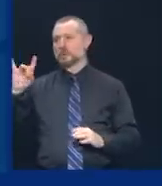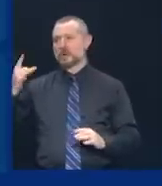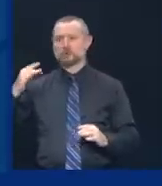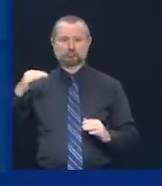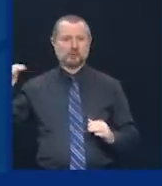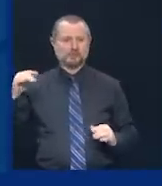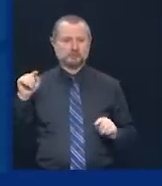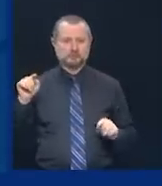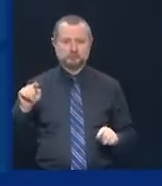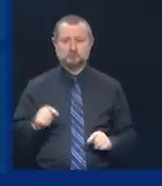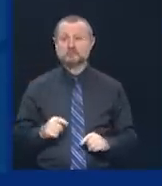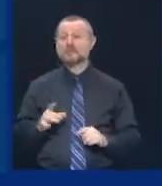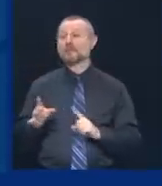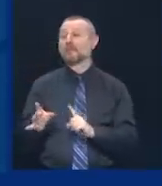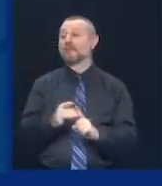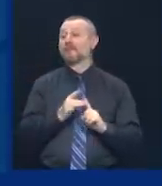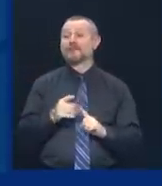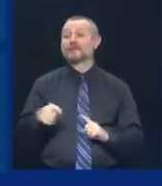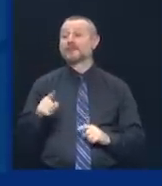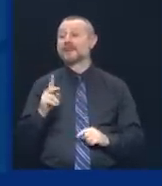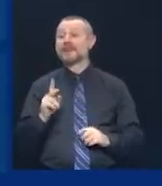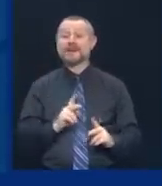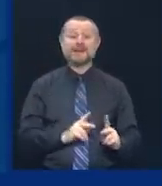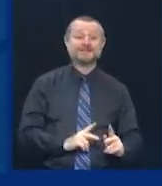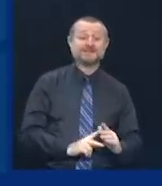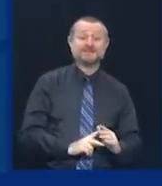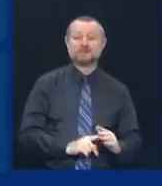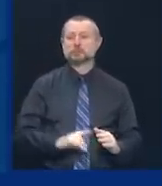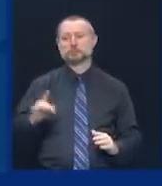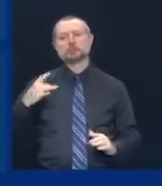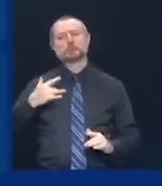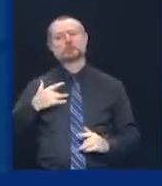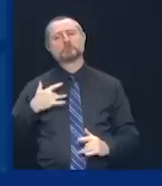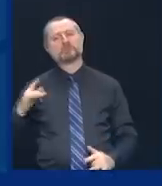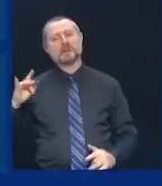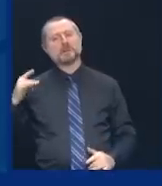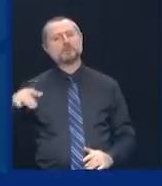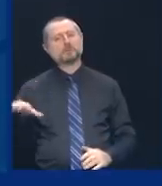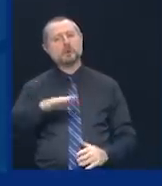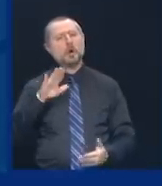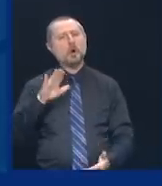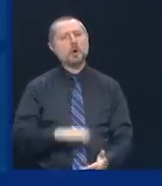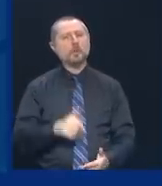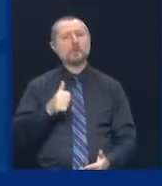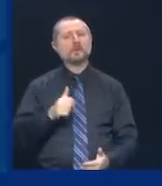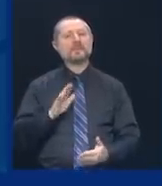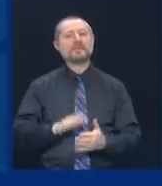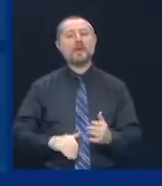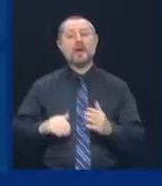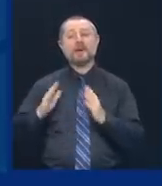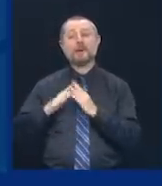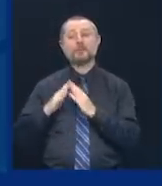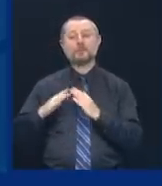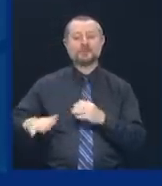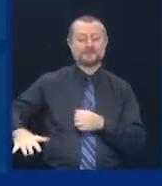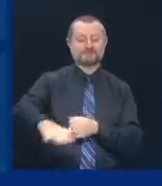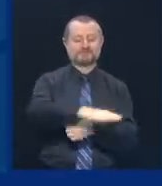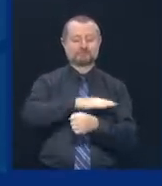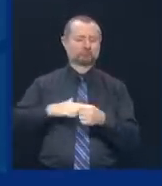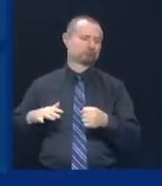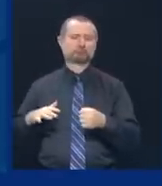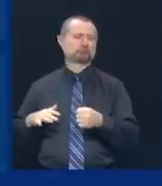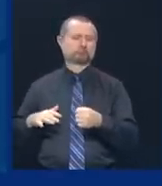the infection rate in K to 8 is generally lower than the local community. So